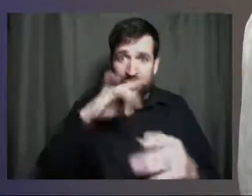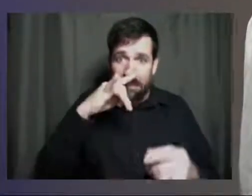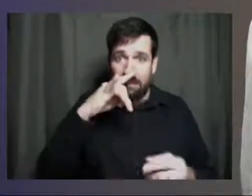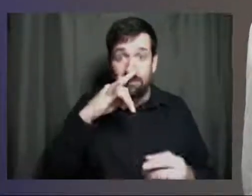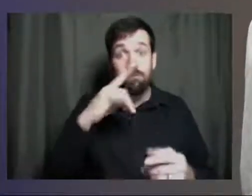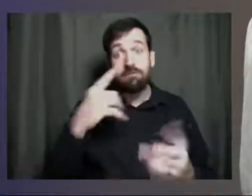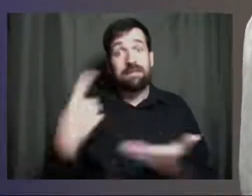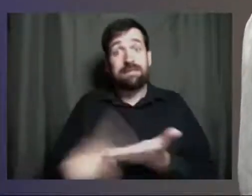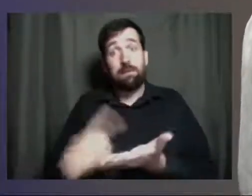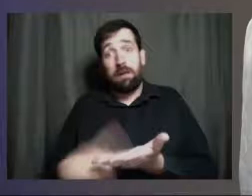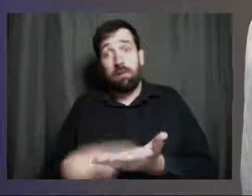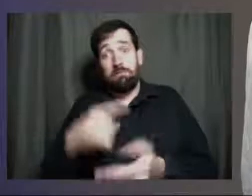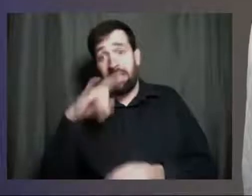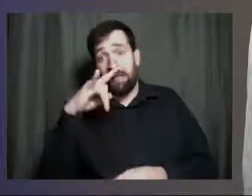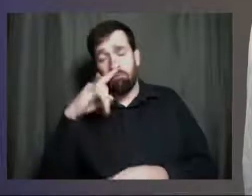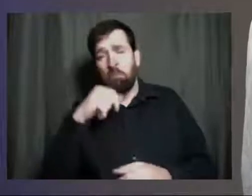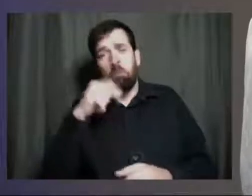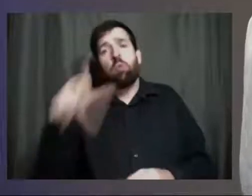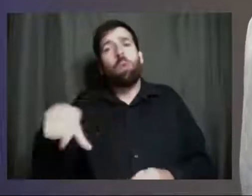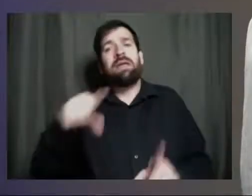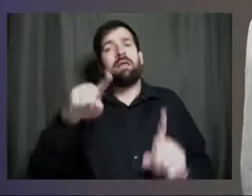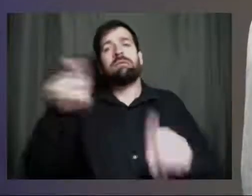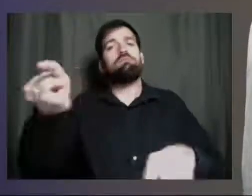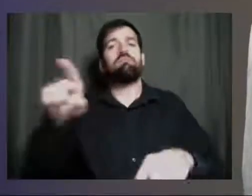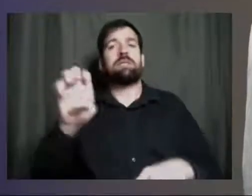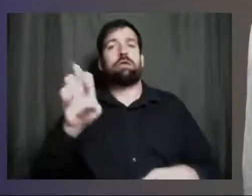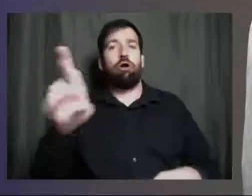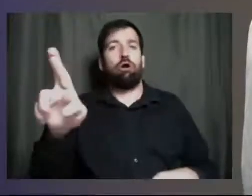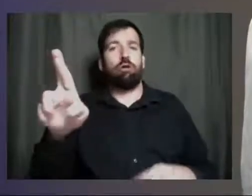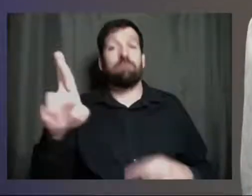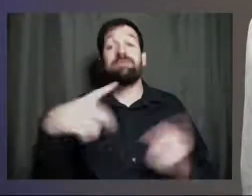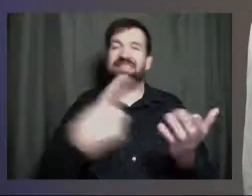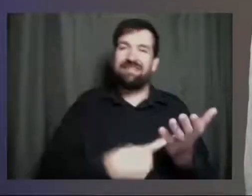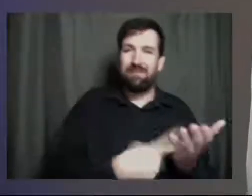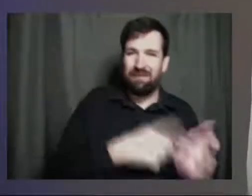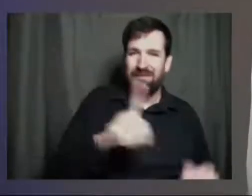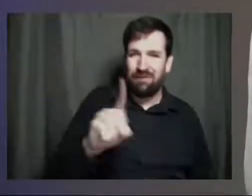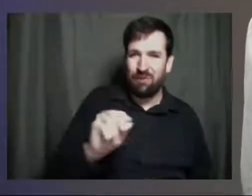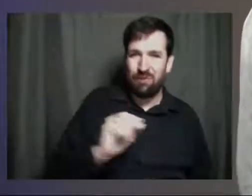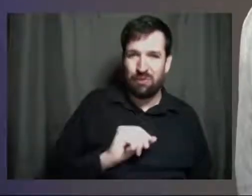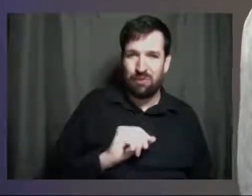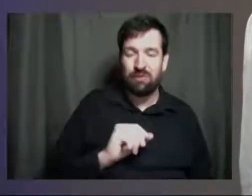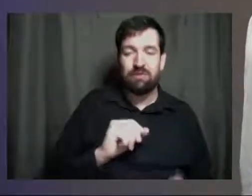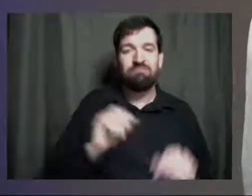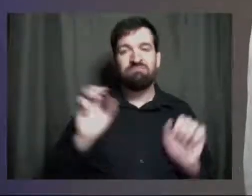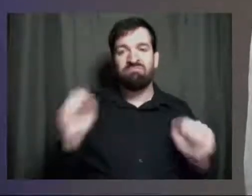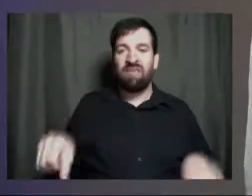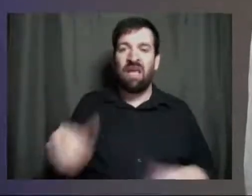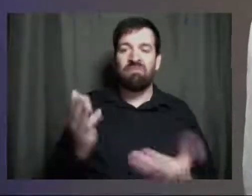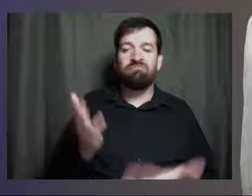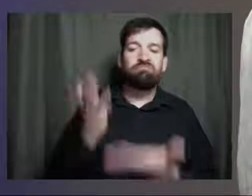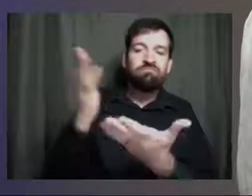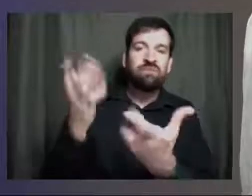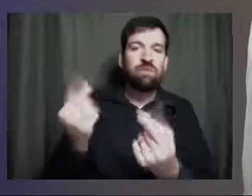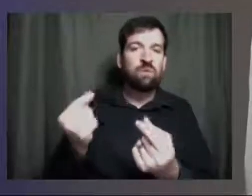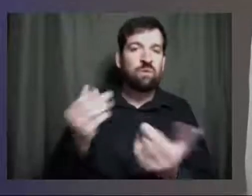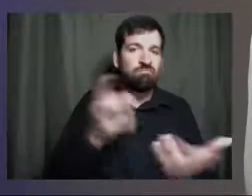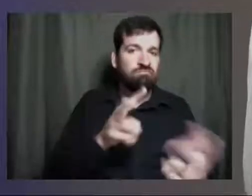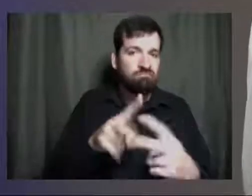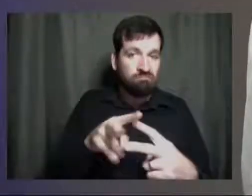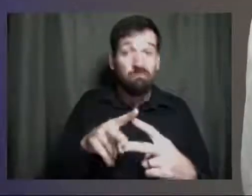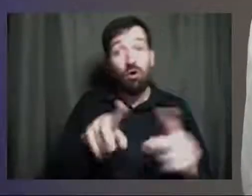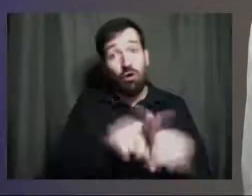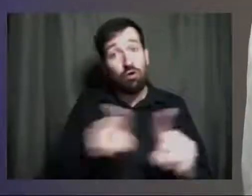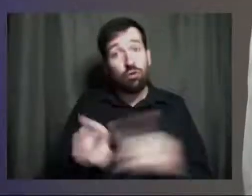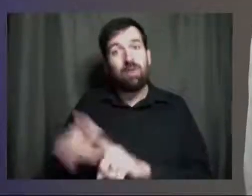need to go to the emergency room. Sometimes the child does, and we can help give advice in both instances, and we can help the hospitals care for the children